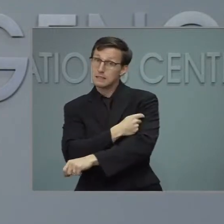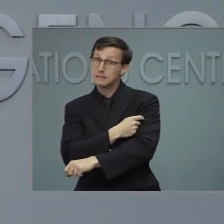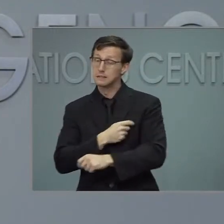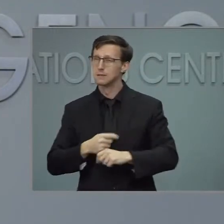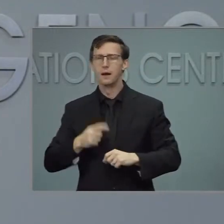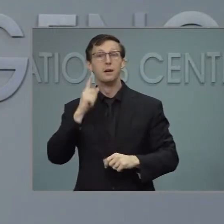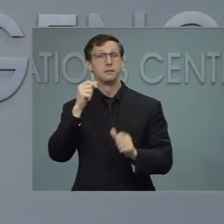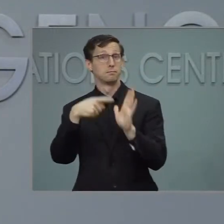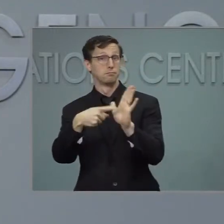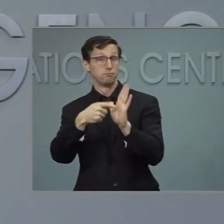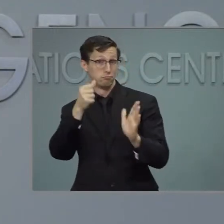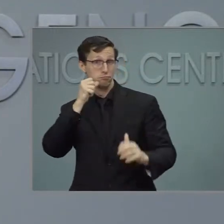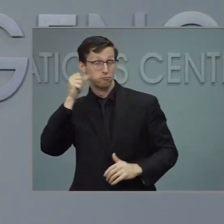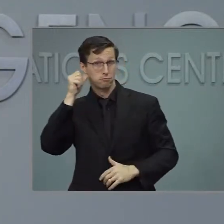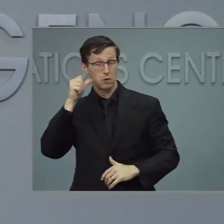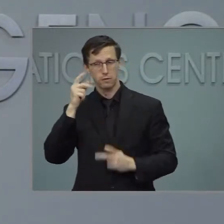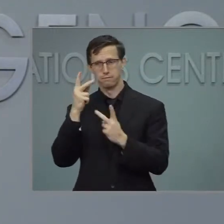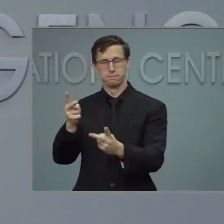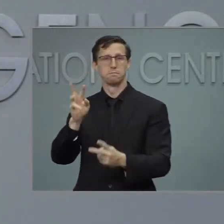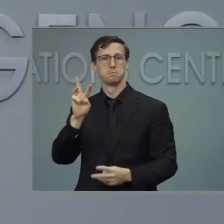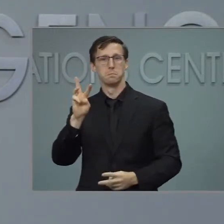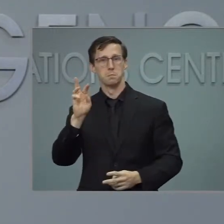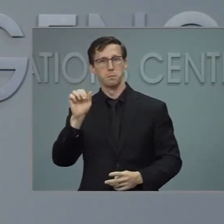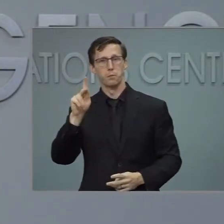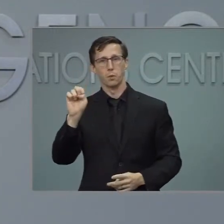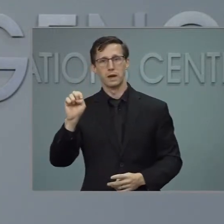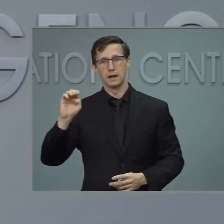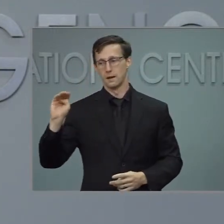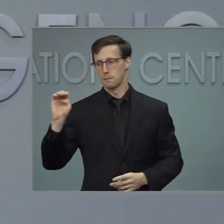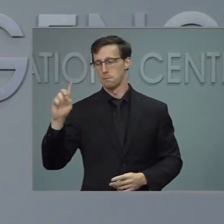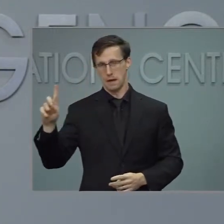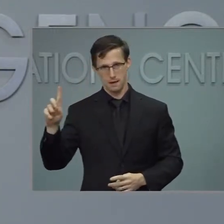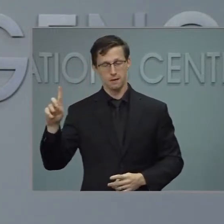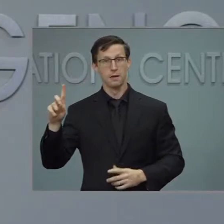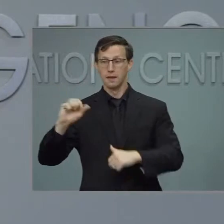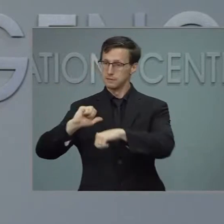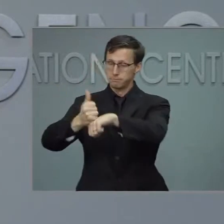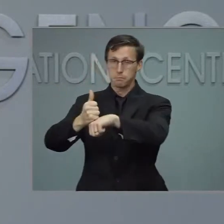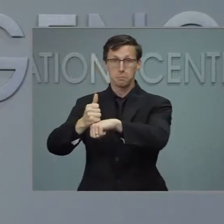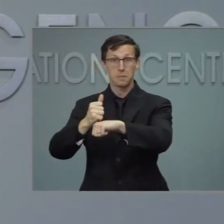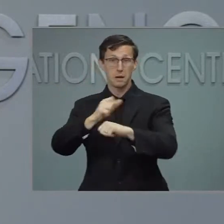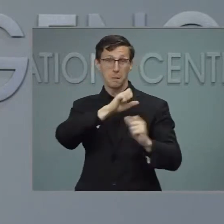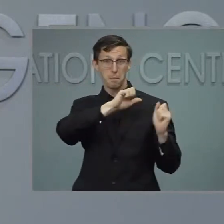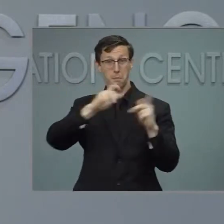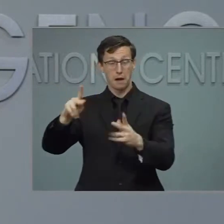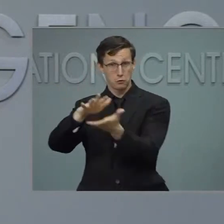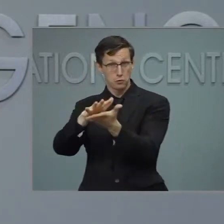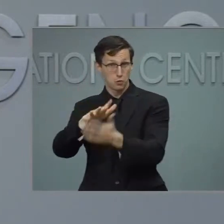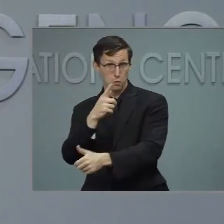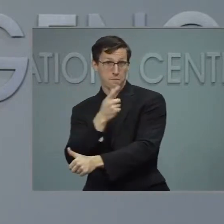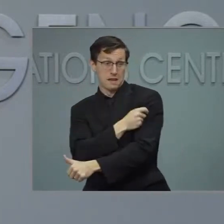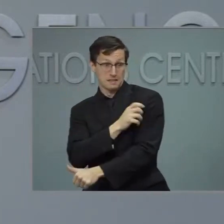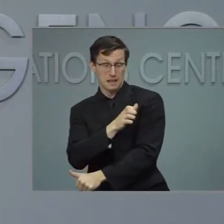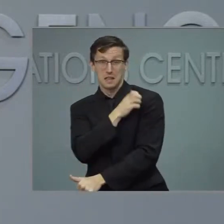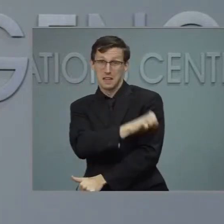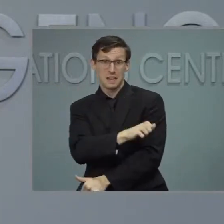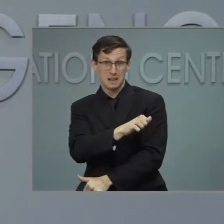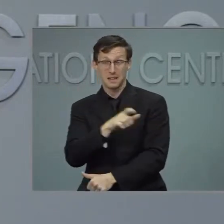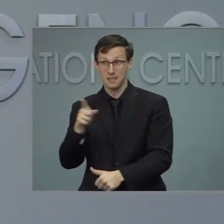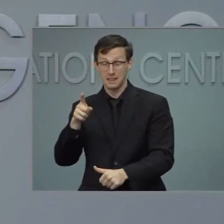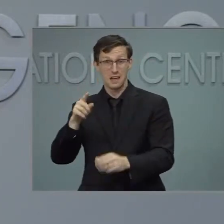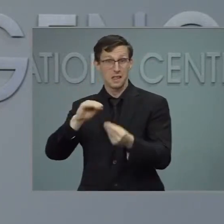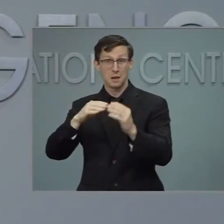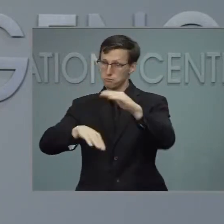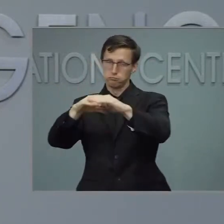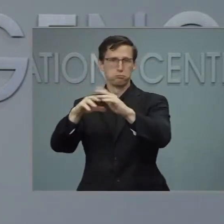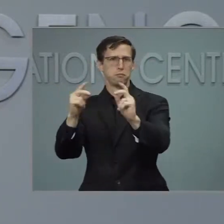yesterday, for example, visiting Wake Med. They said they opened up a back to school vaccination clinic and it filled up like that, which is great to hear. And so I'm hoping